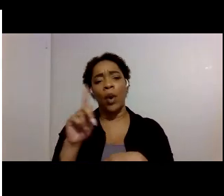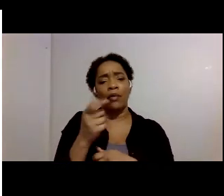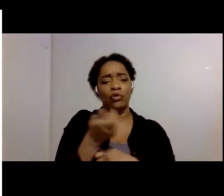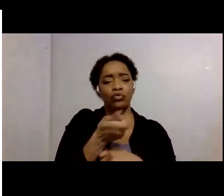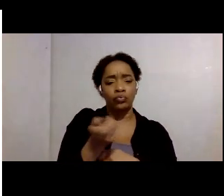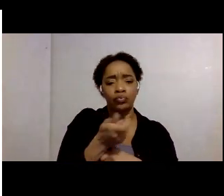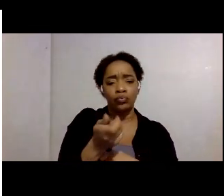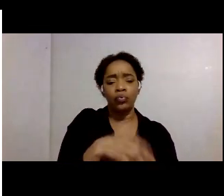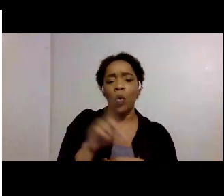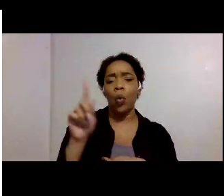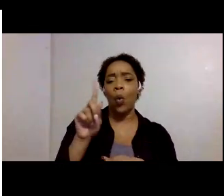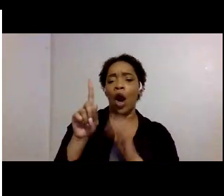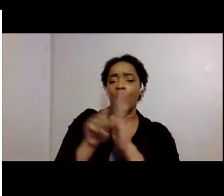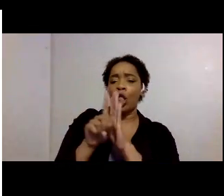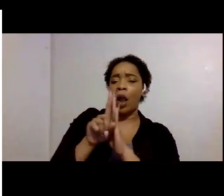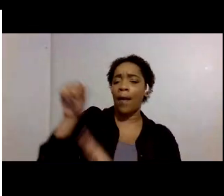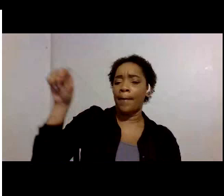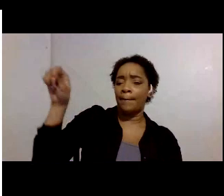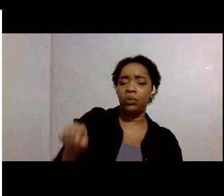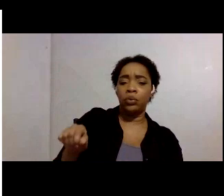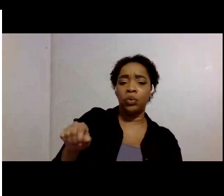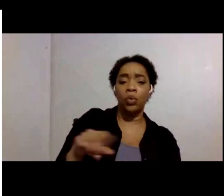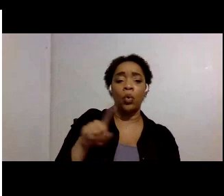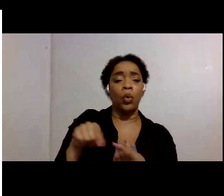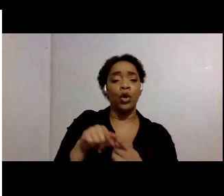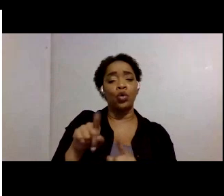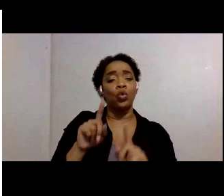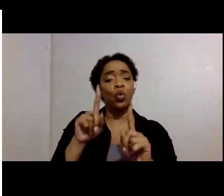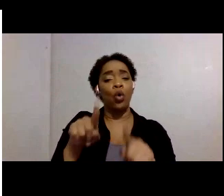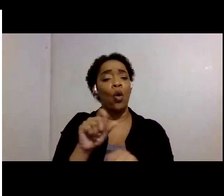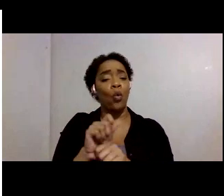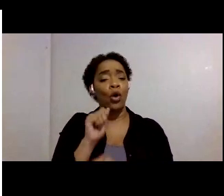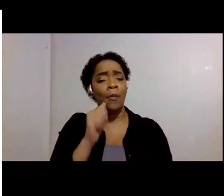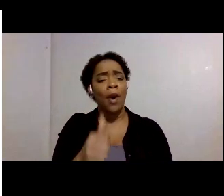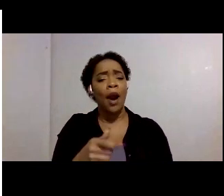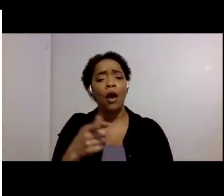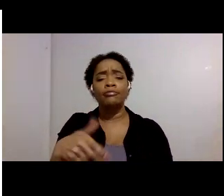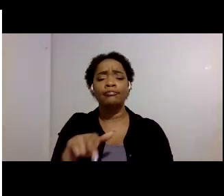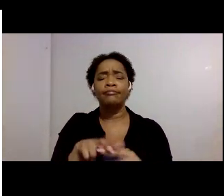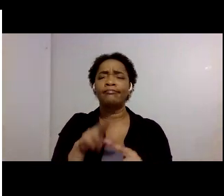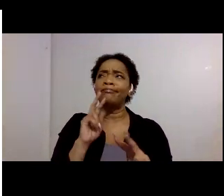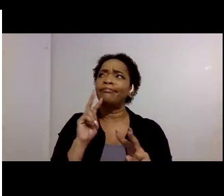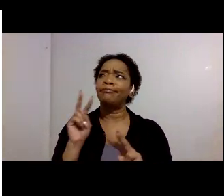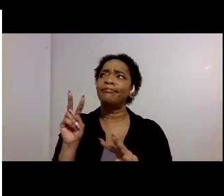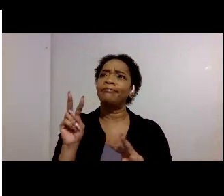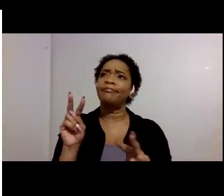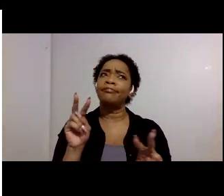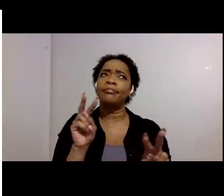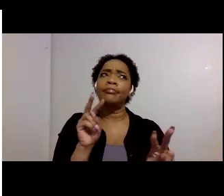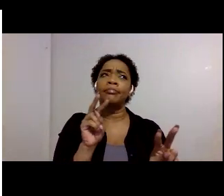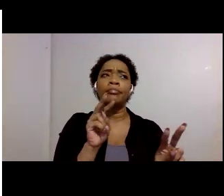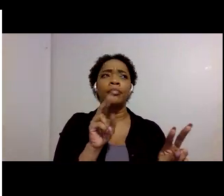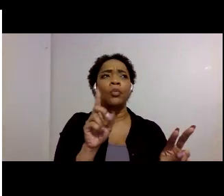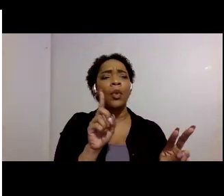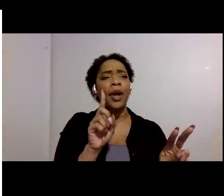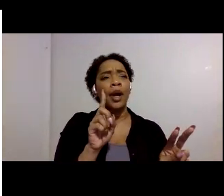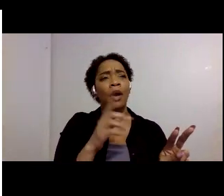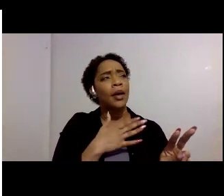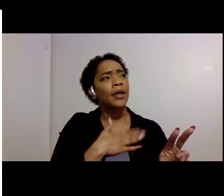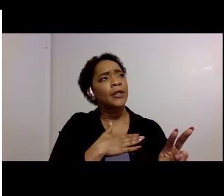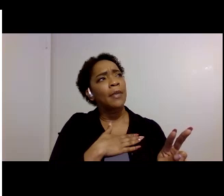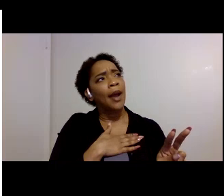tomorrow, just at your desk or your workstation, just kind of look around. Okay, where's my notification device? Do I have a